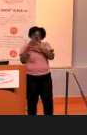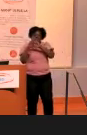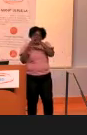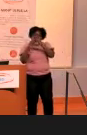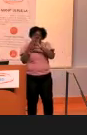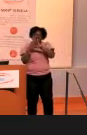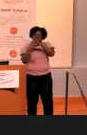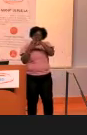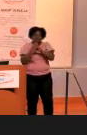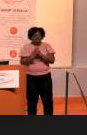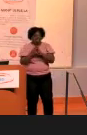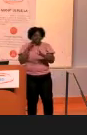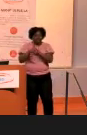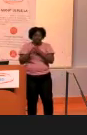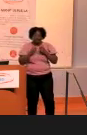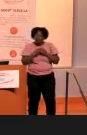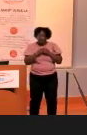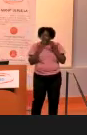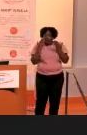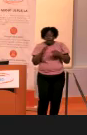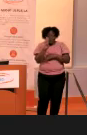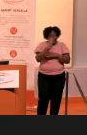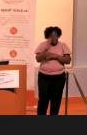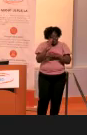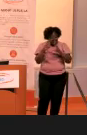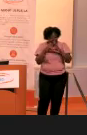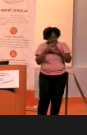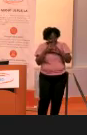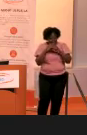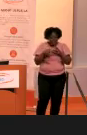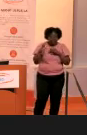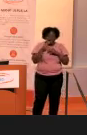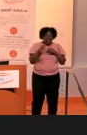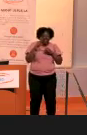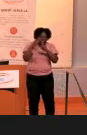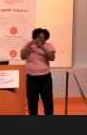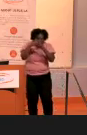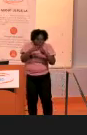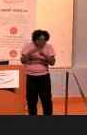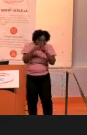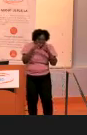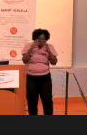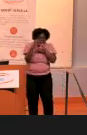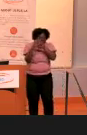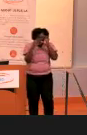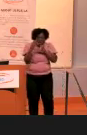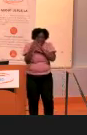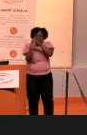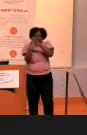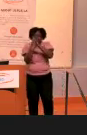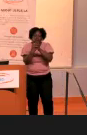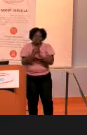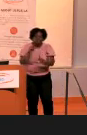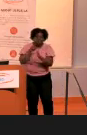toxic molecules. So the effectiveness of the B cells is by finding their target cells and killing them through these